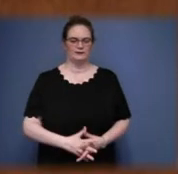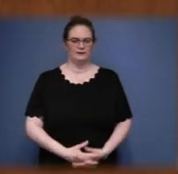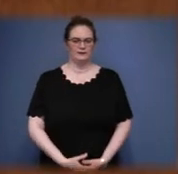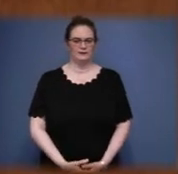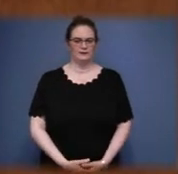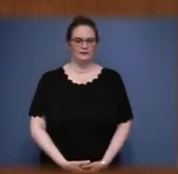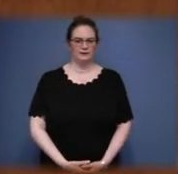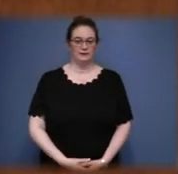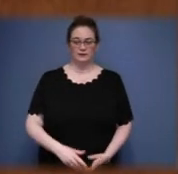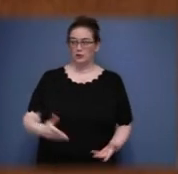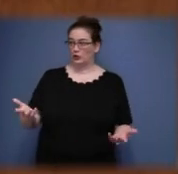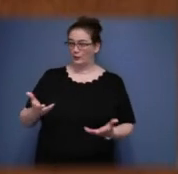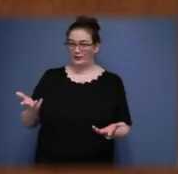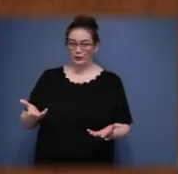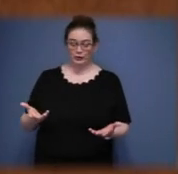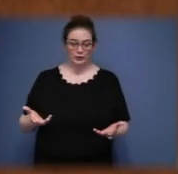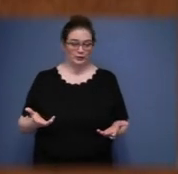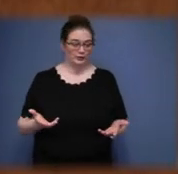Are you here, Eudora?